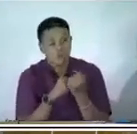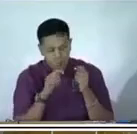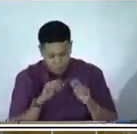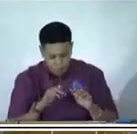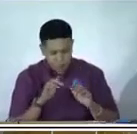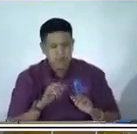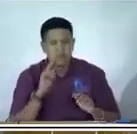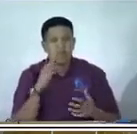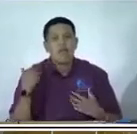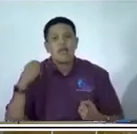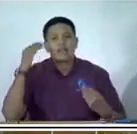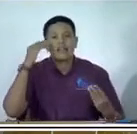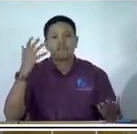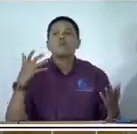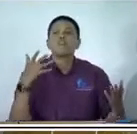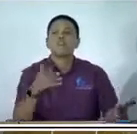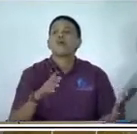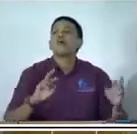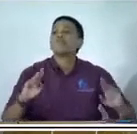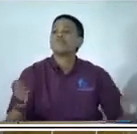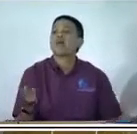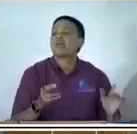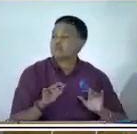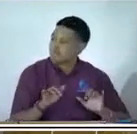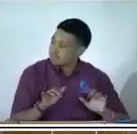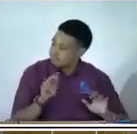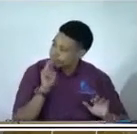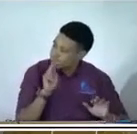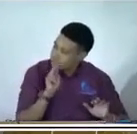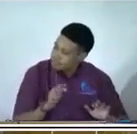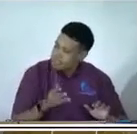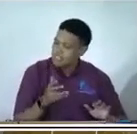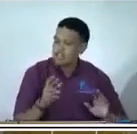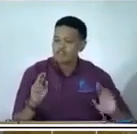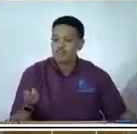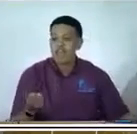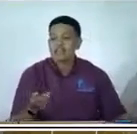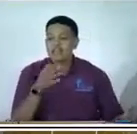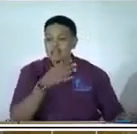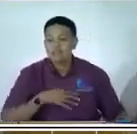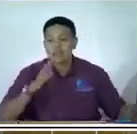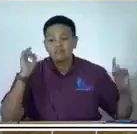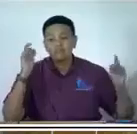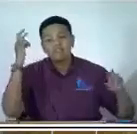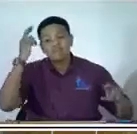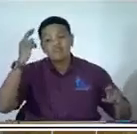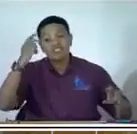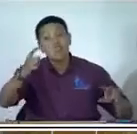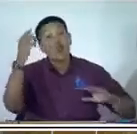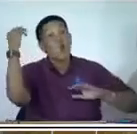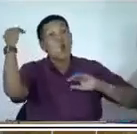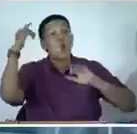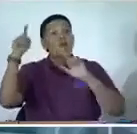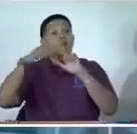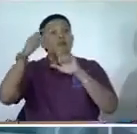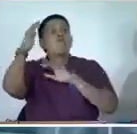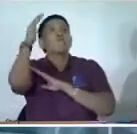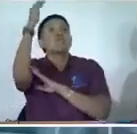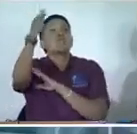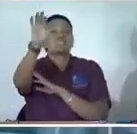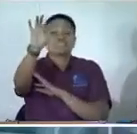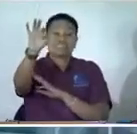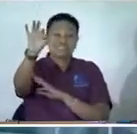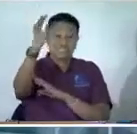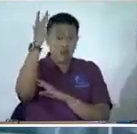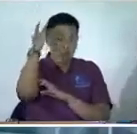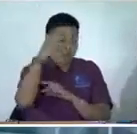health information system to be put in place. Madam Speaker, there's reason to be hopeful about the future, because if we have